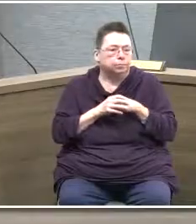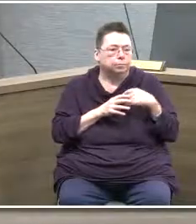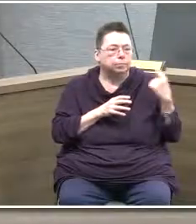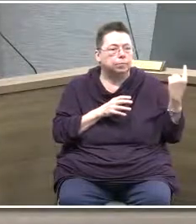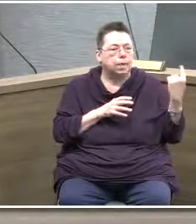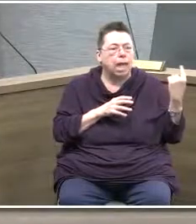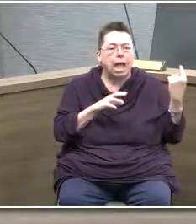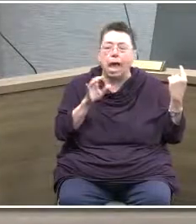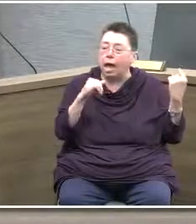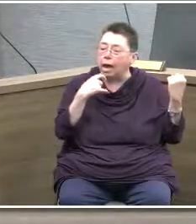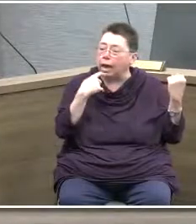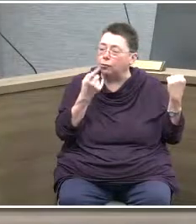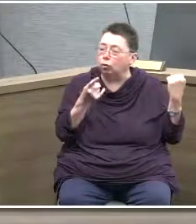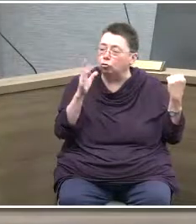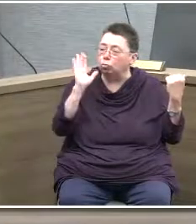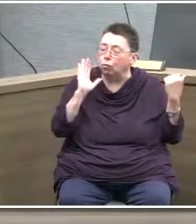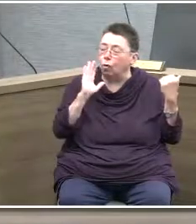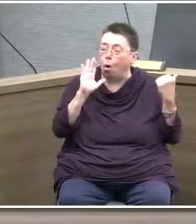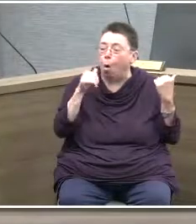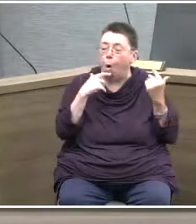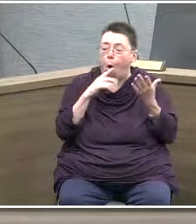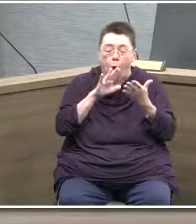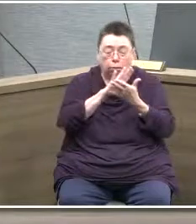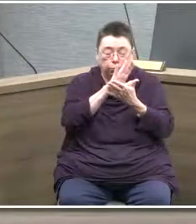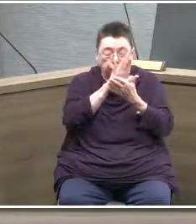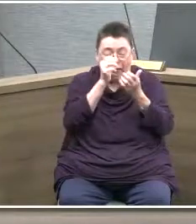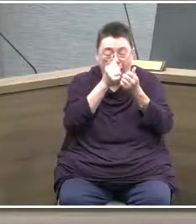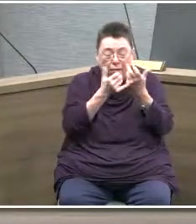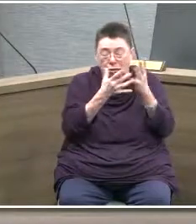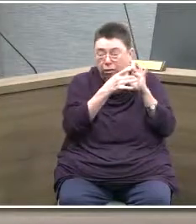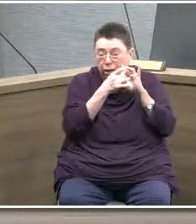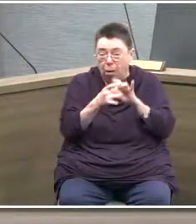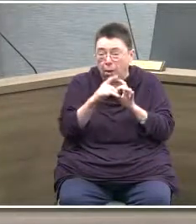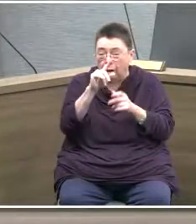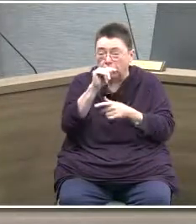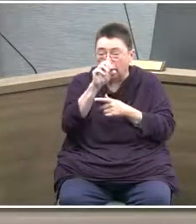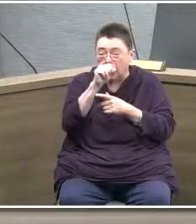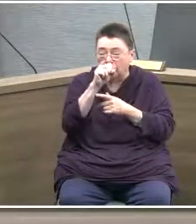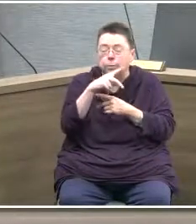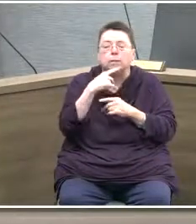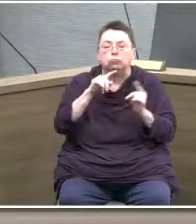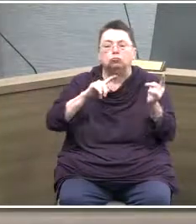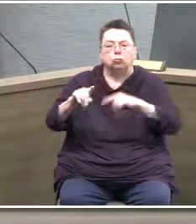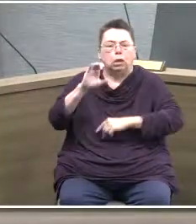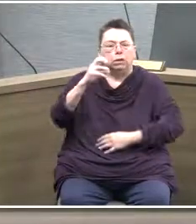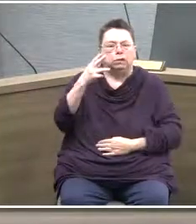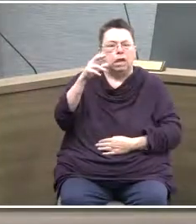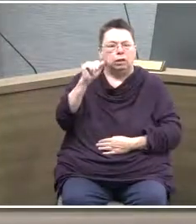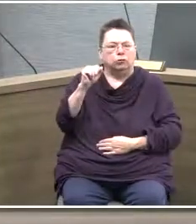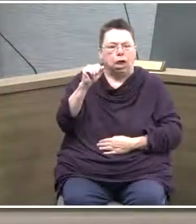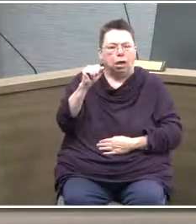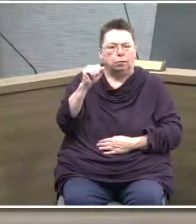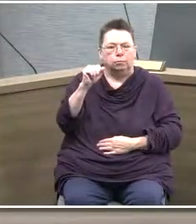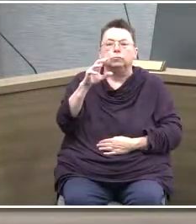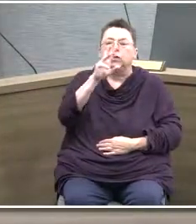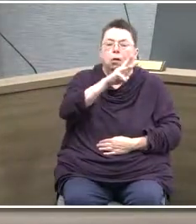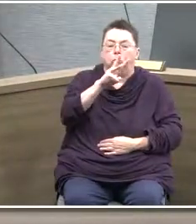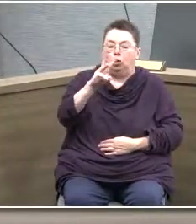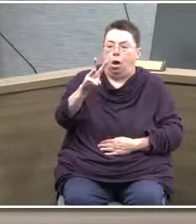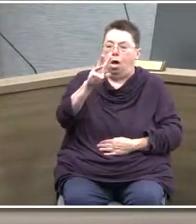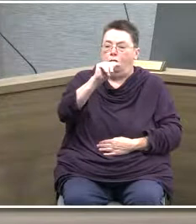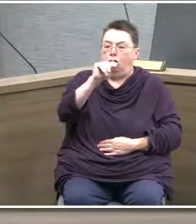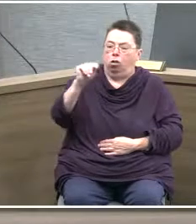I noted earlier in the meeting, all of the documents related to the tenant selection plans are posted on CHA's website at www.thecha.org.